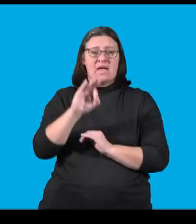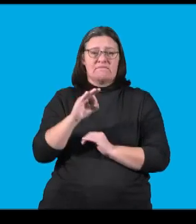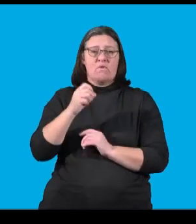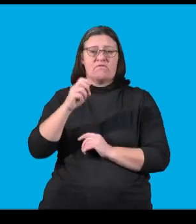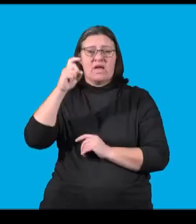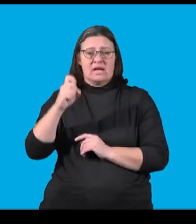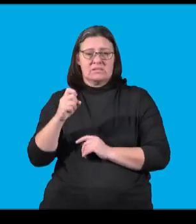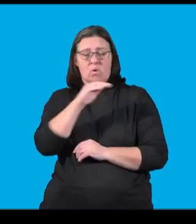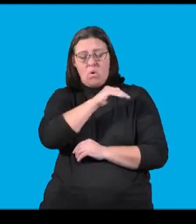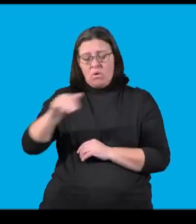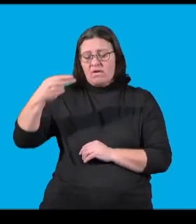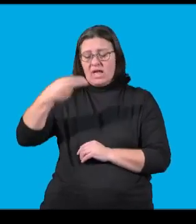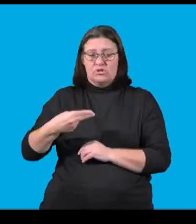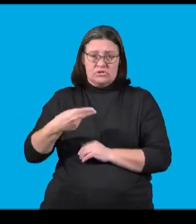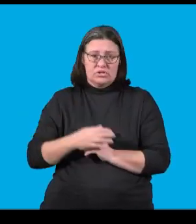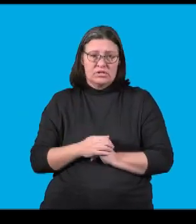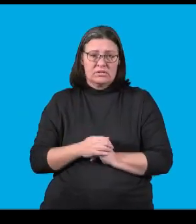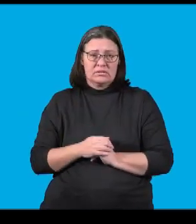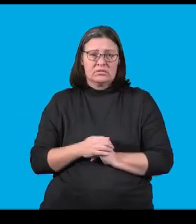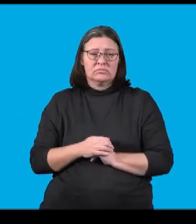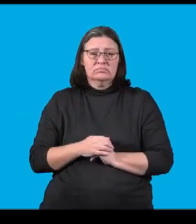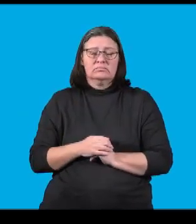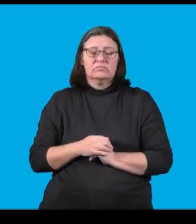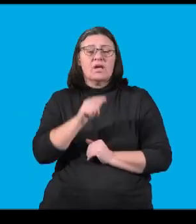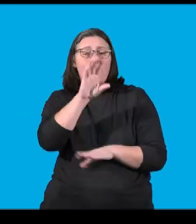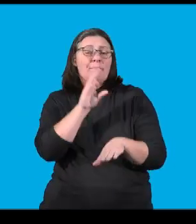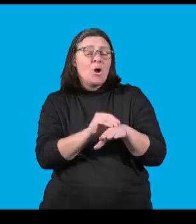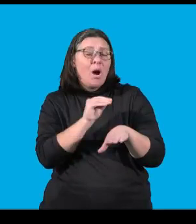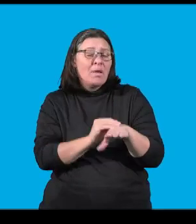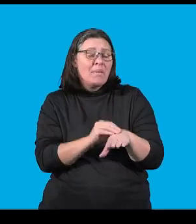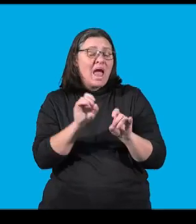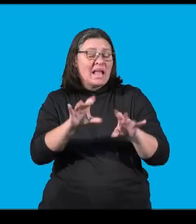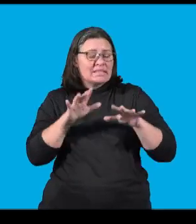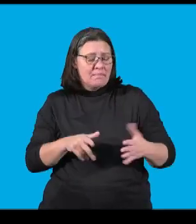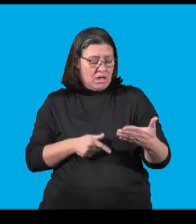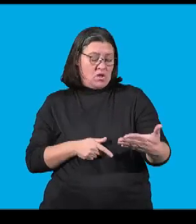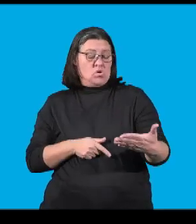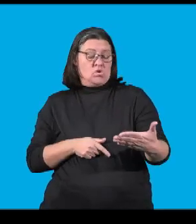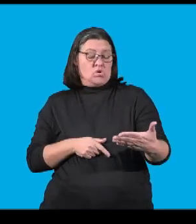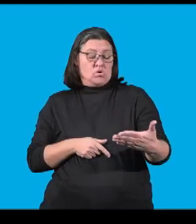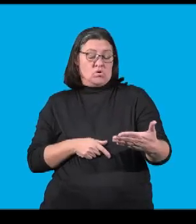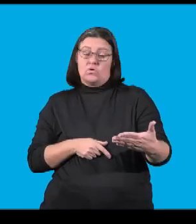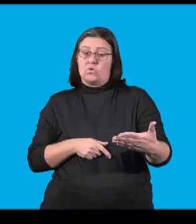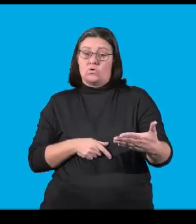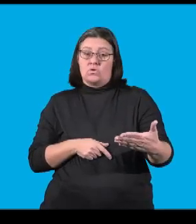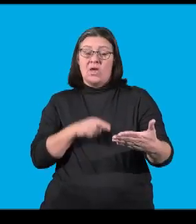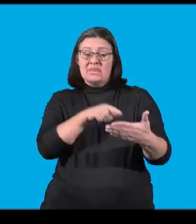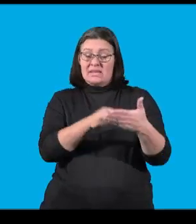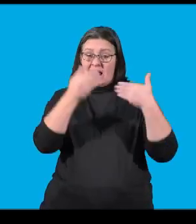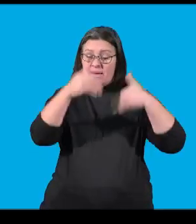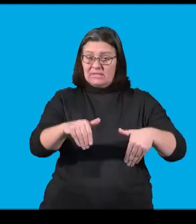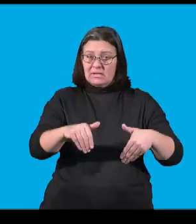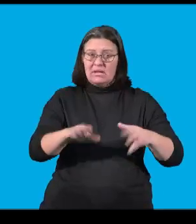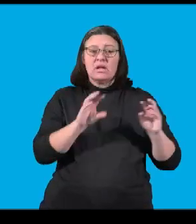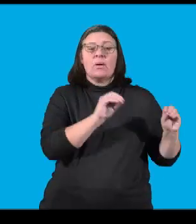x all over h. And the problem that happens here in an exam setting is that learners sometimes take